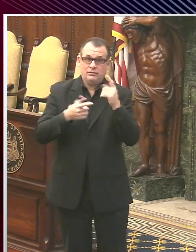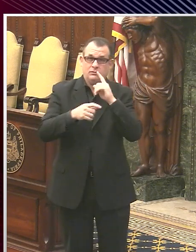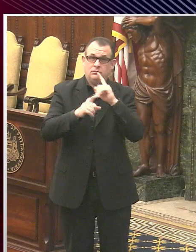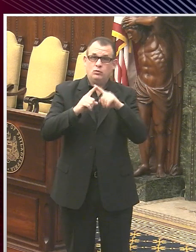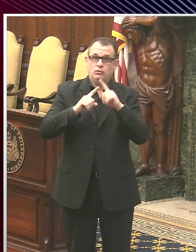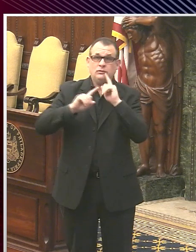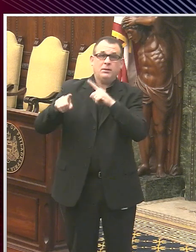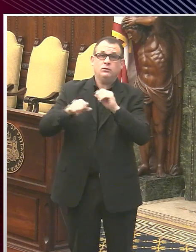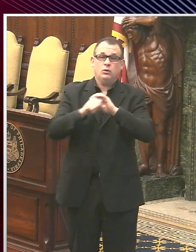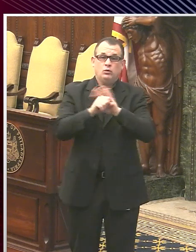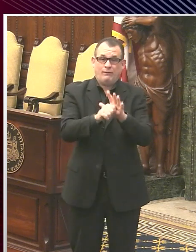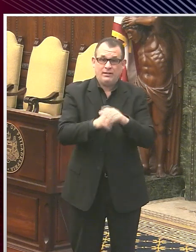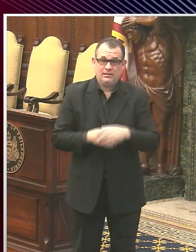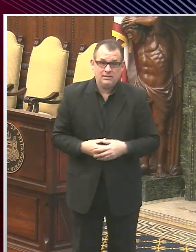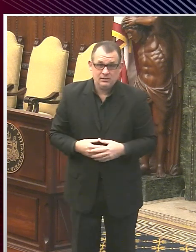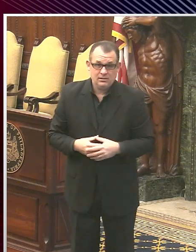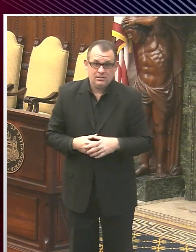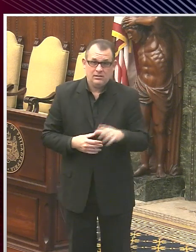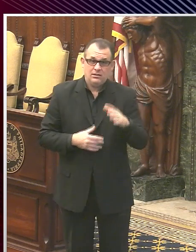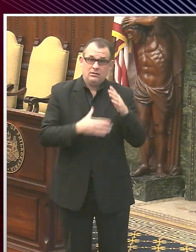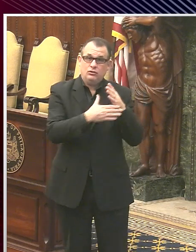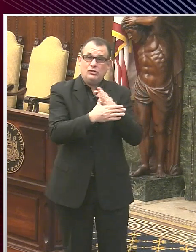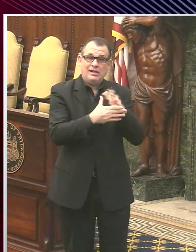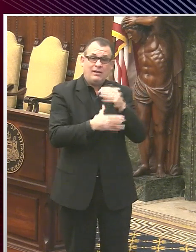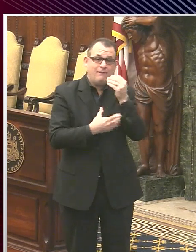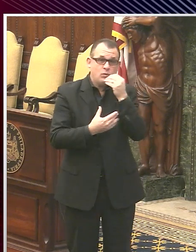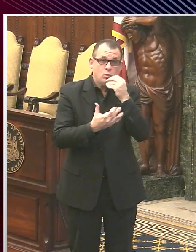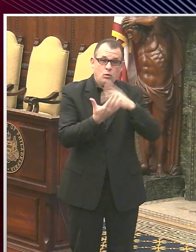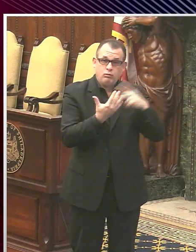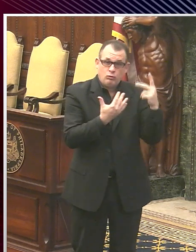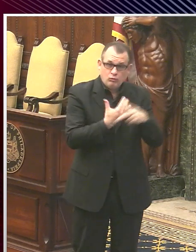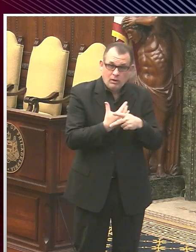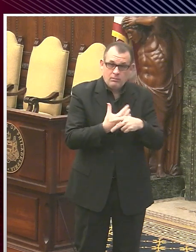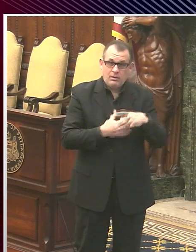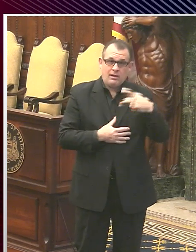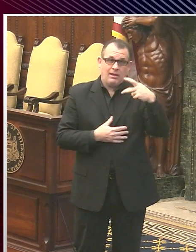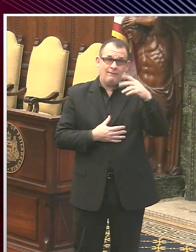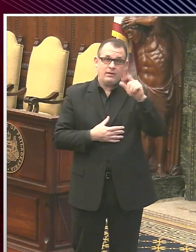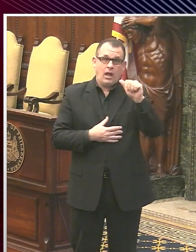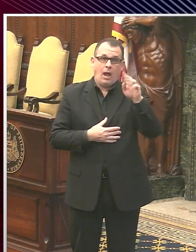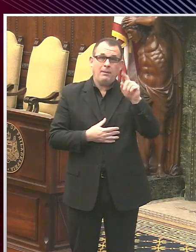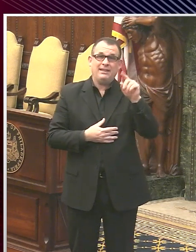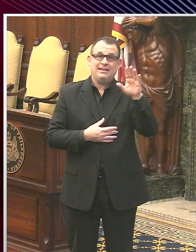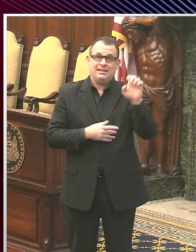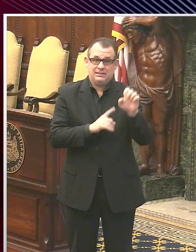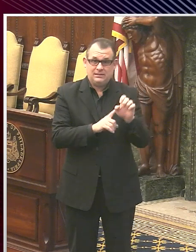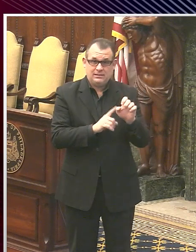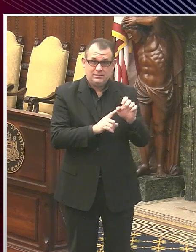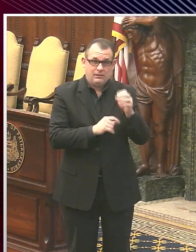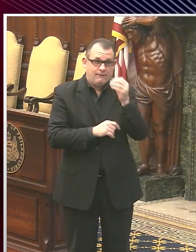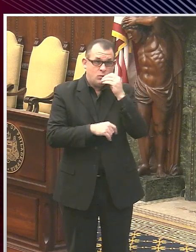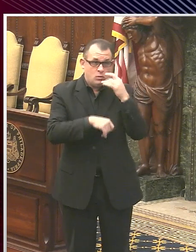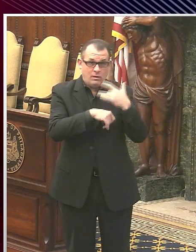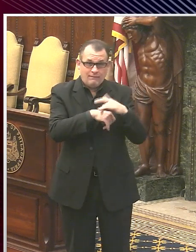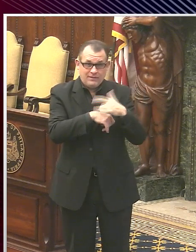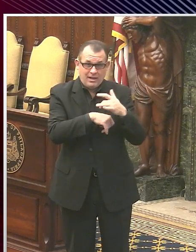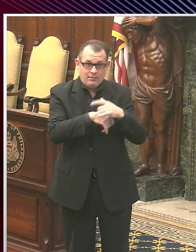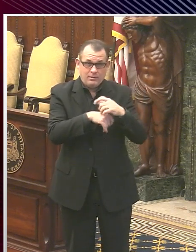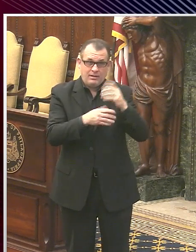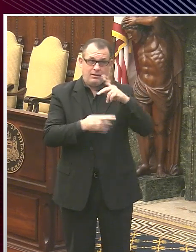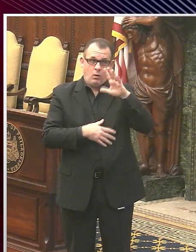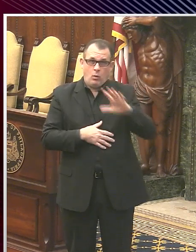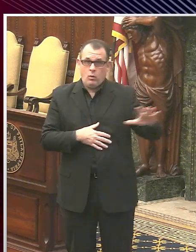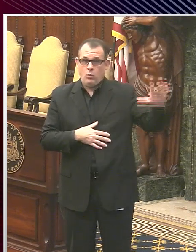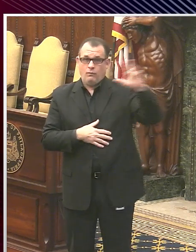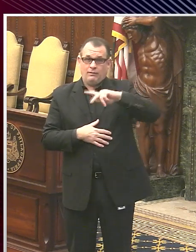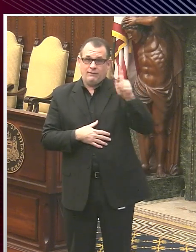Working in partnership with the Food Program and Philabundance, food sites are available across Philadelphia where families can access free